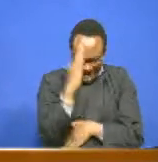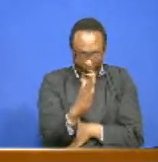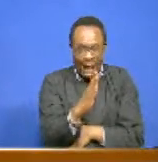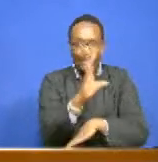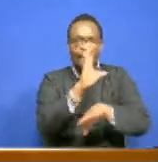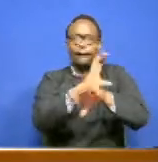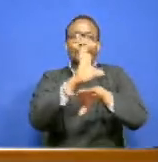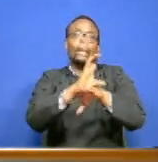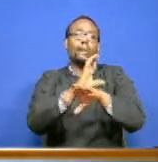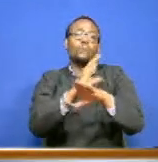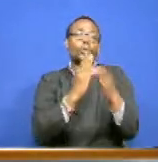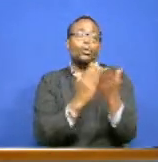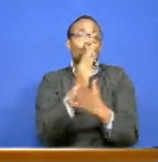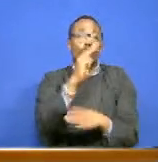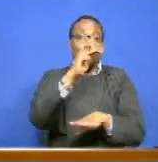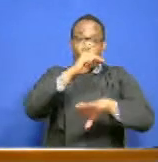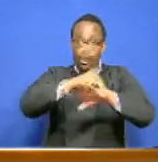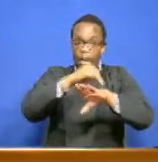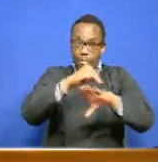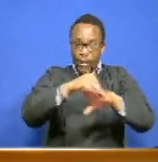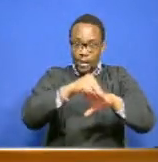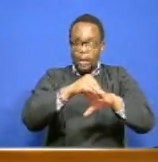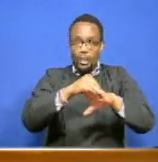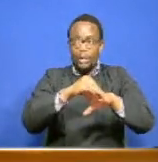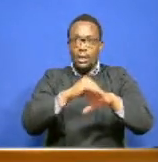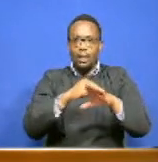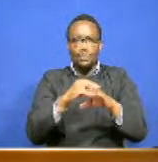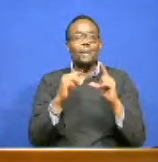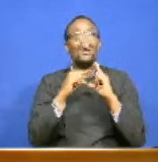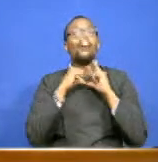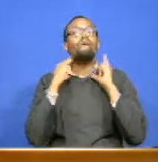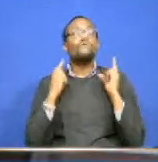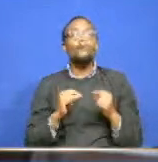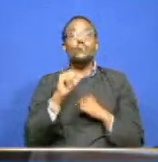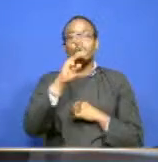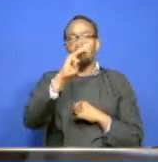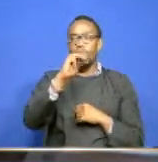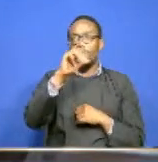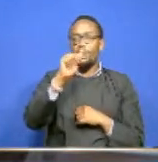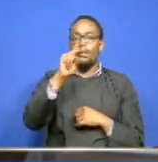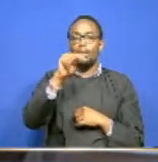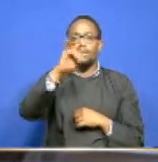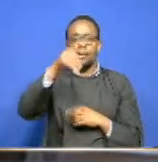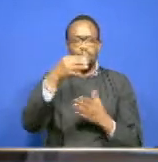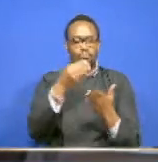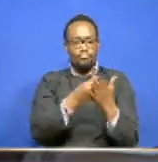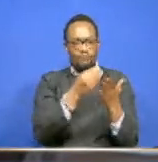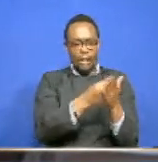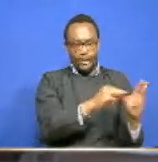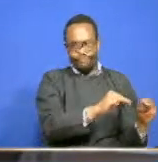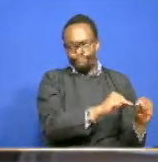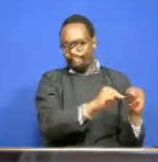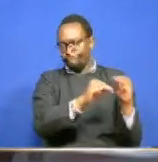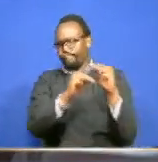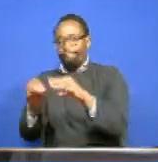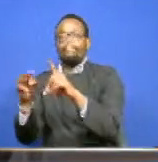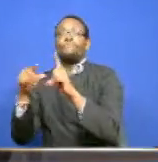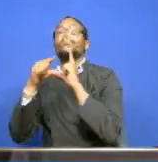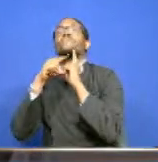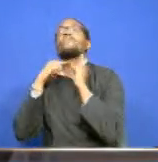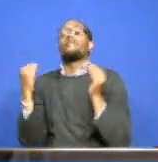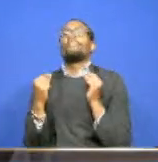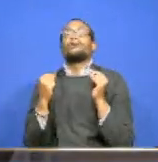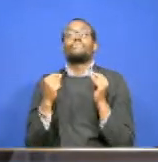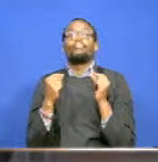cathedral through the pay bill number and just write Reverend Manje, we will transfer that money directly to